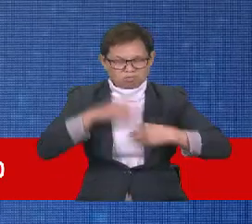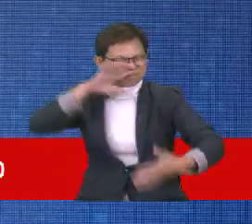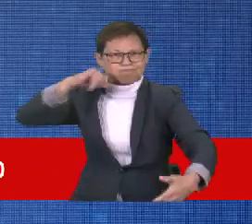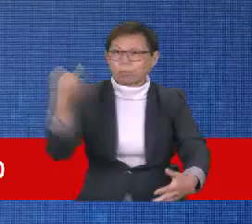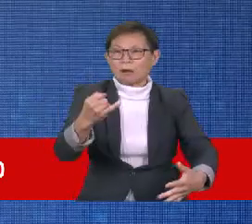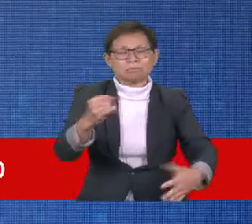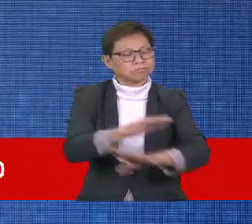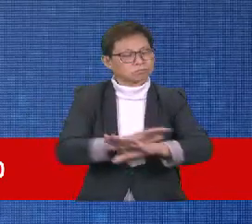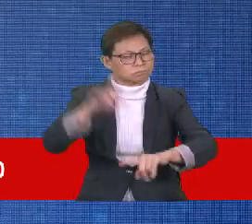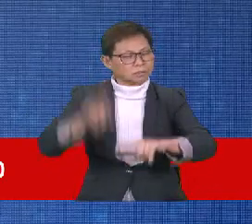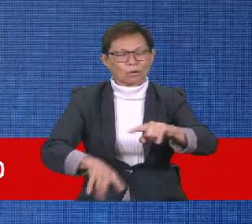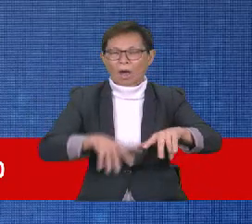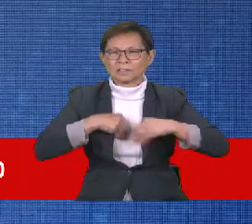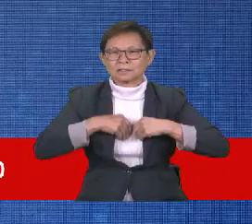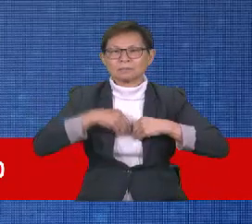violence in the South.